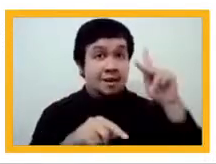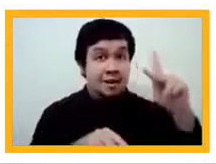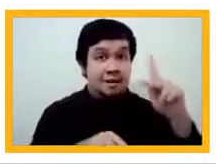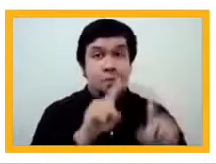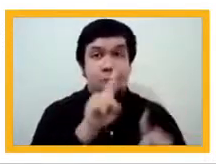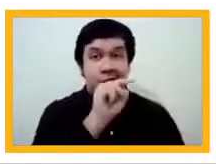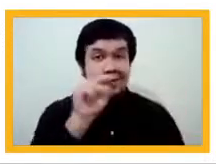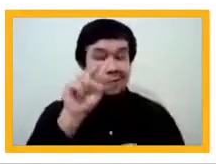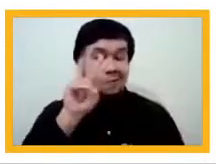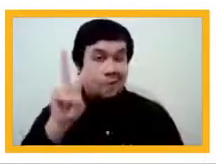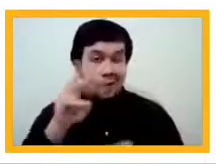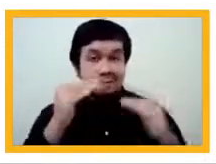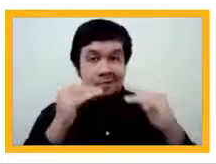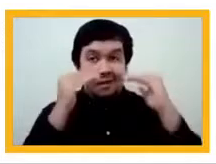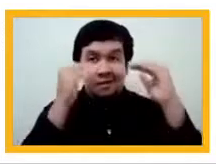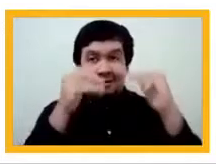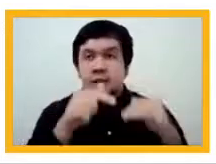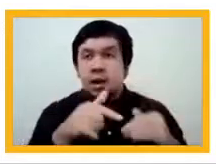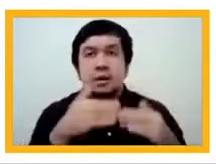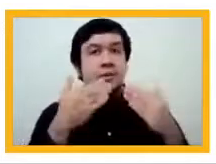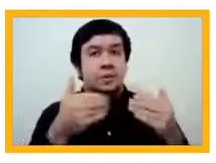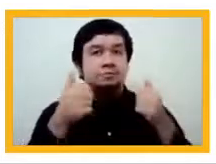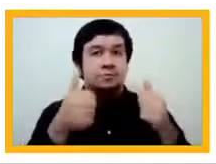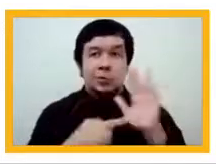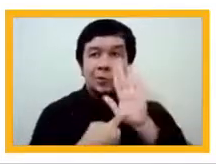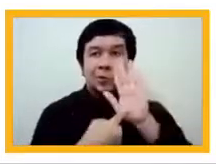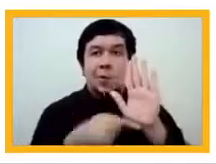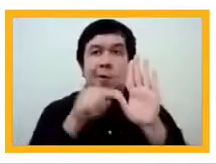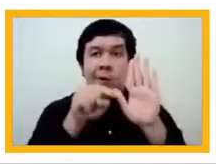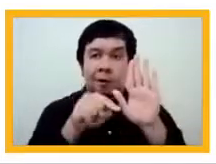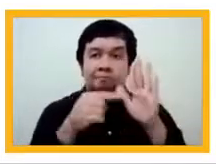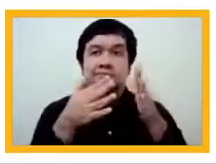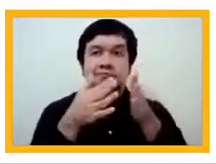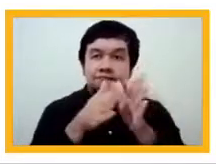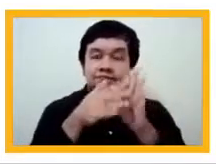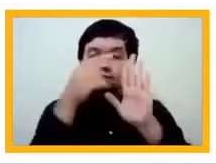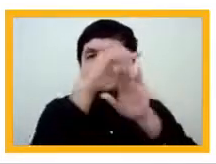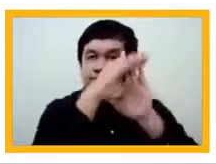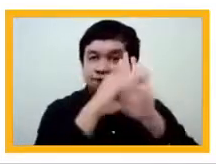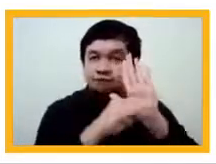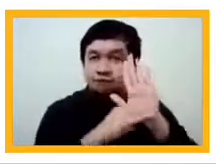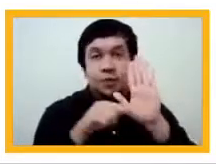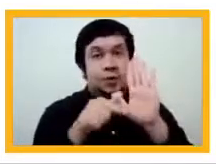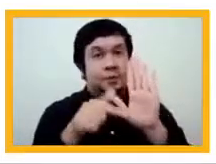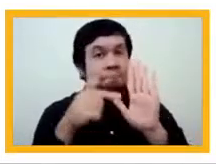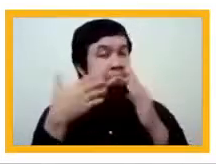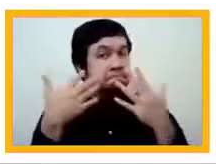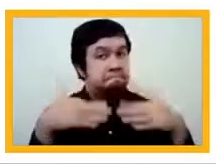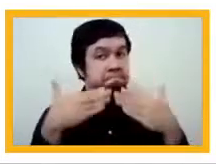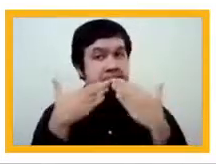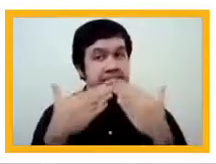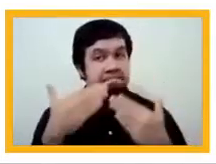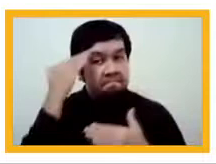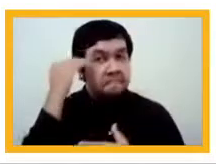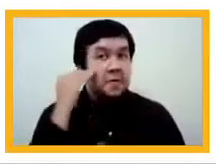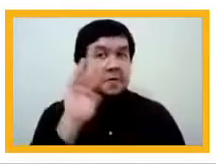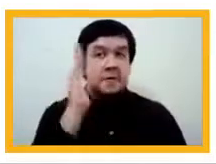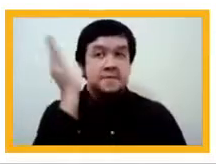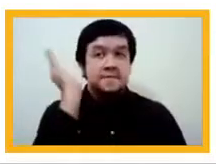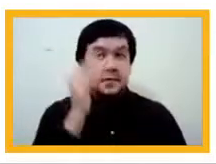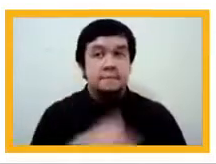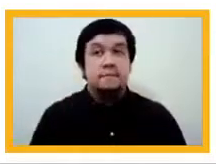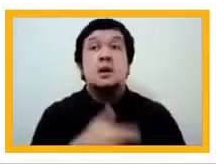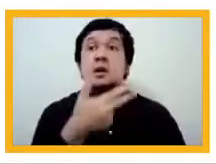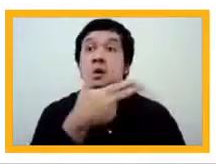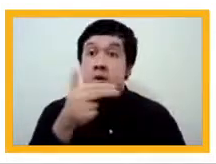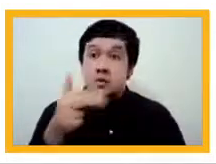good example. And actually, and Indonesia is one of the most innovative country in digital education,